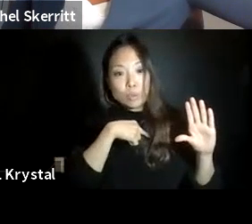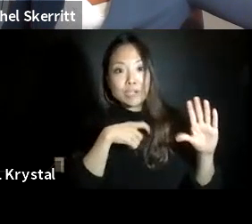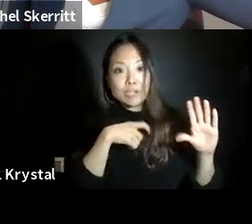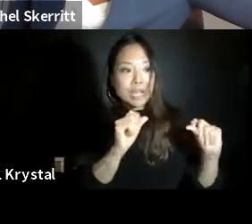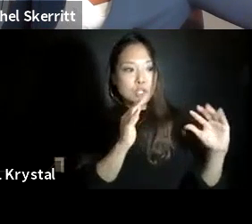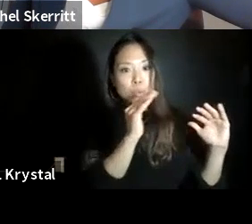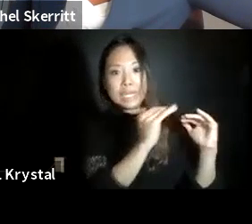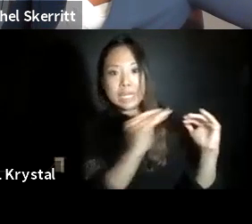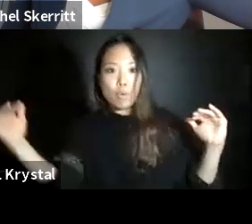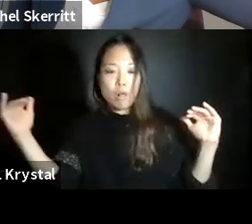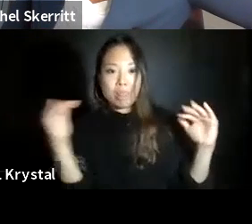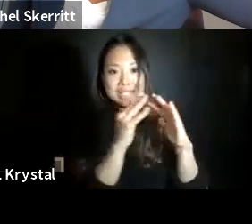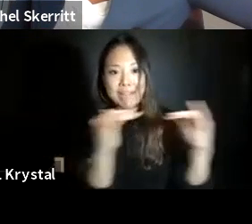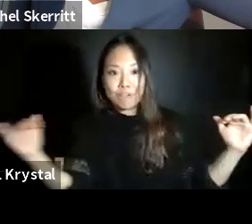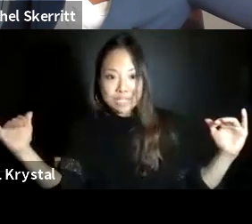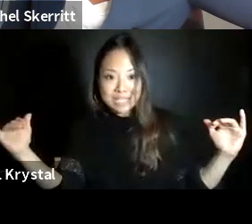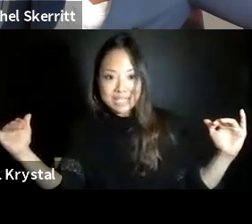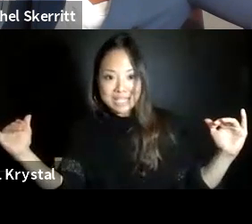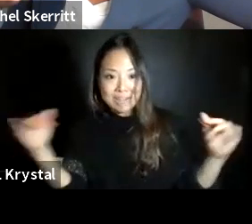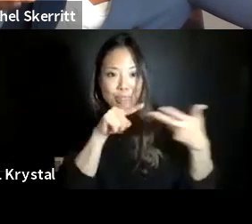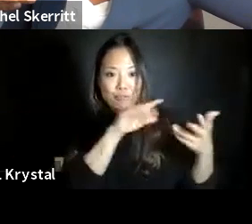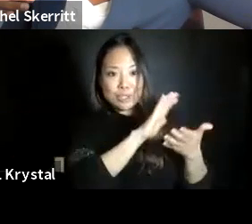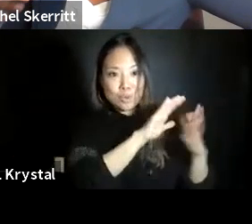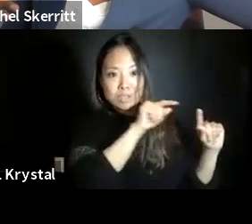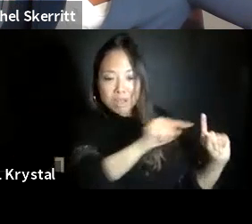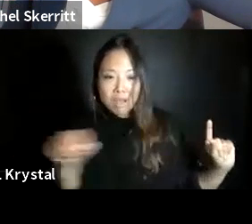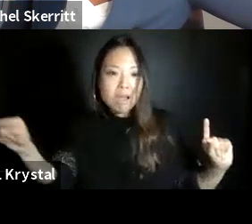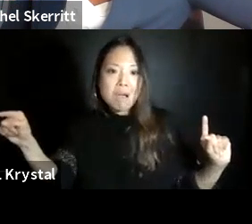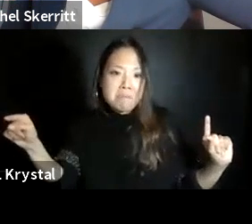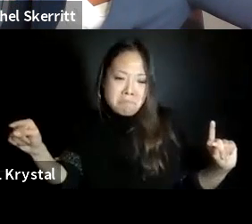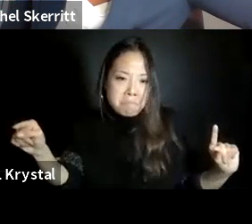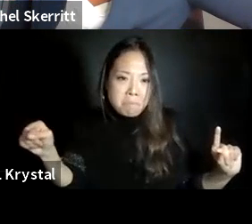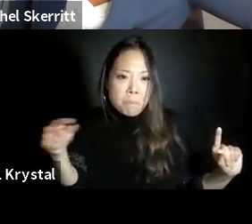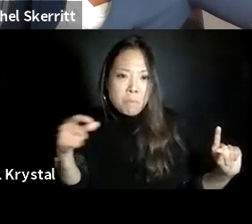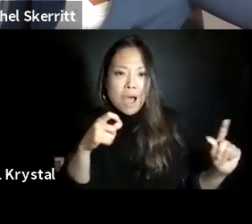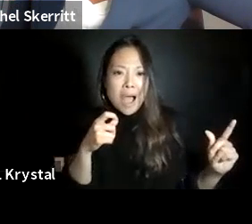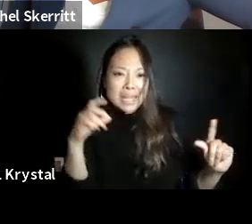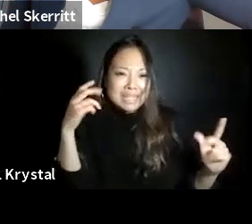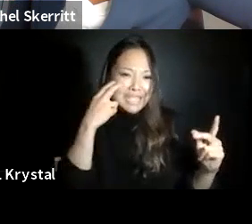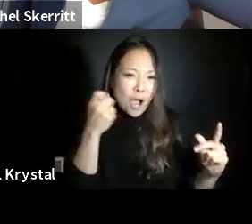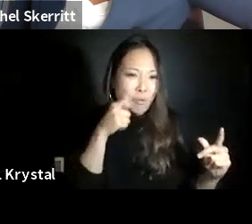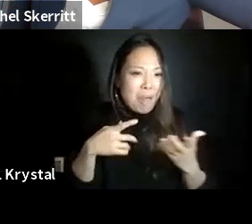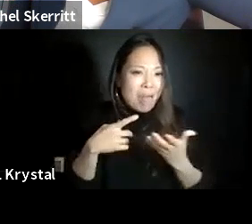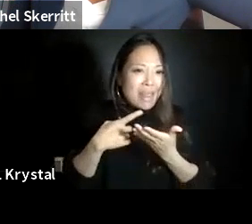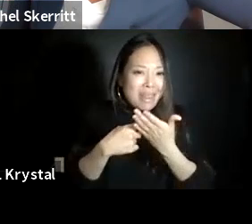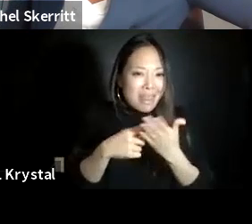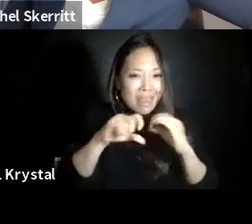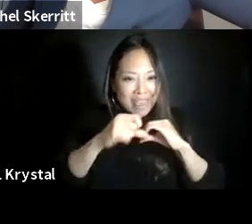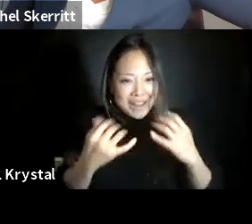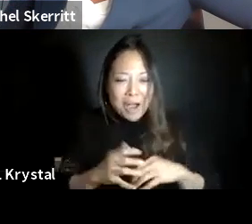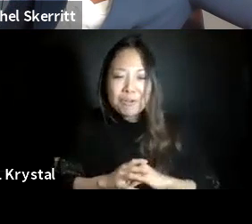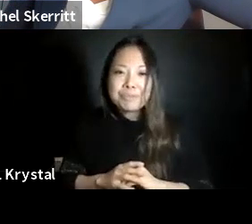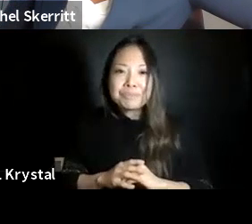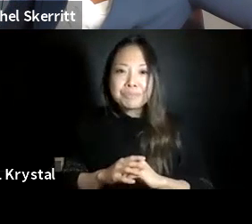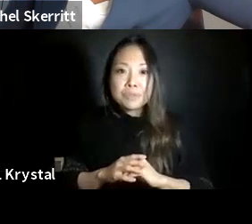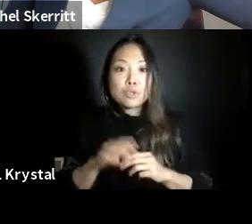be spending this much time. And so the order that students do get to select the schools does make a difference.